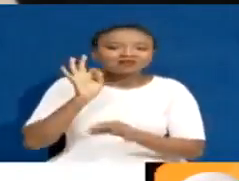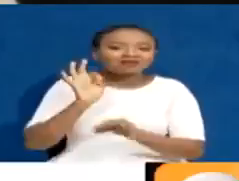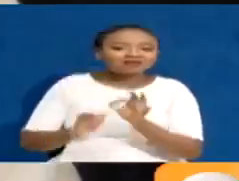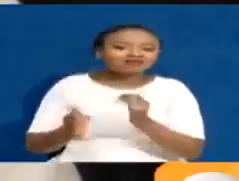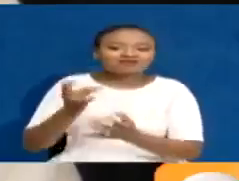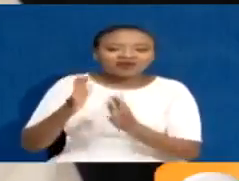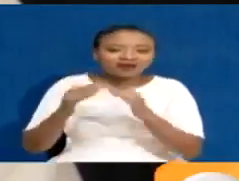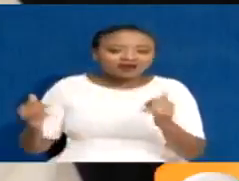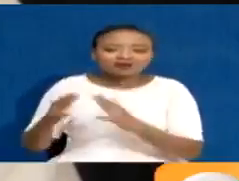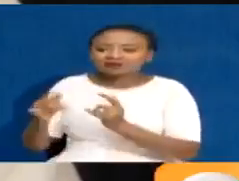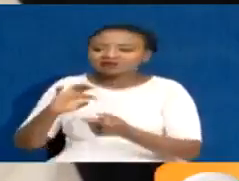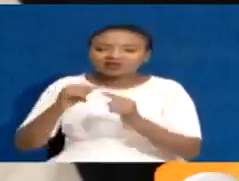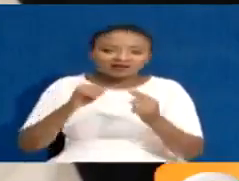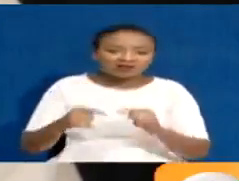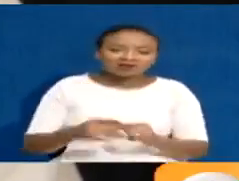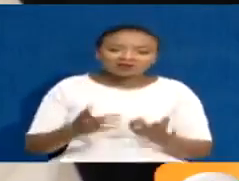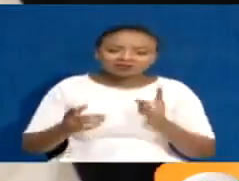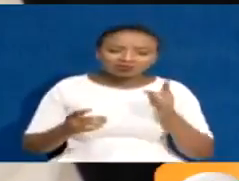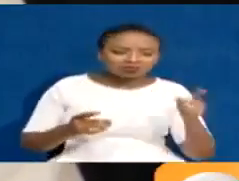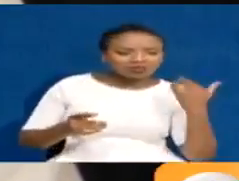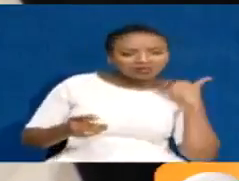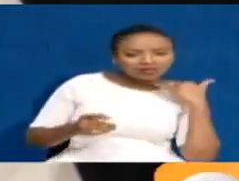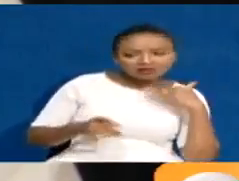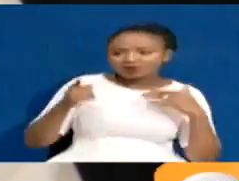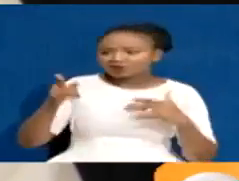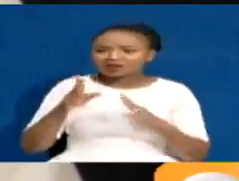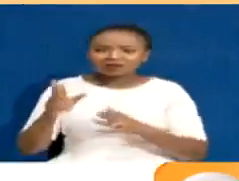mali yao na wakafukuzwa. Sasa, watu watatoroka wapi?